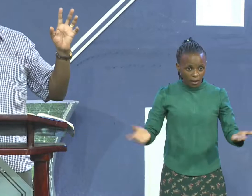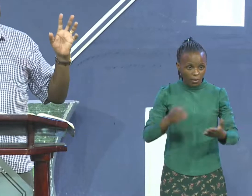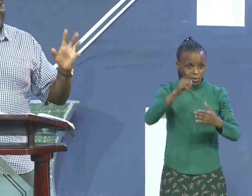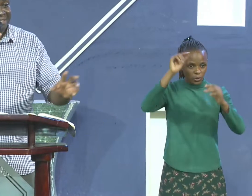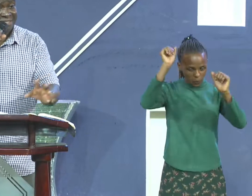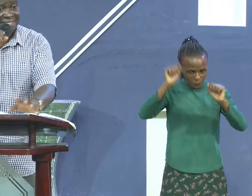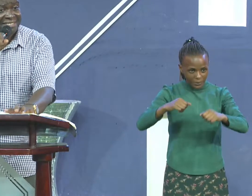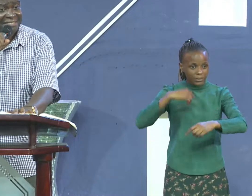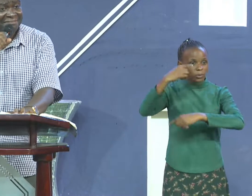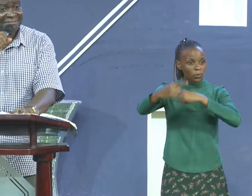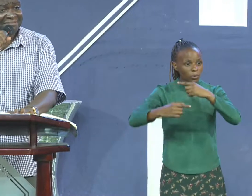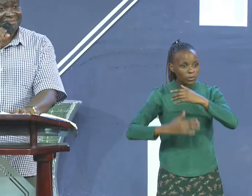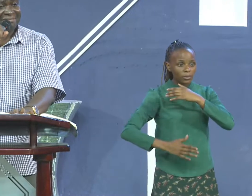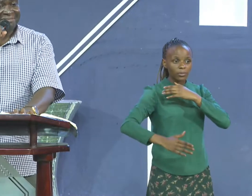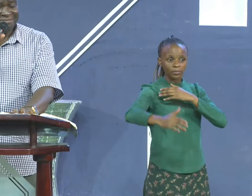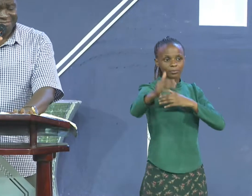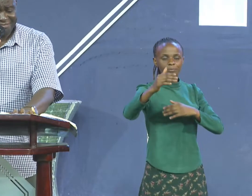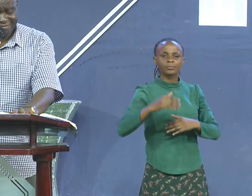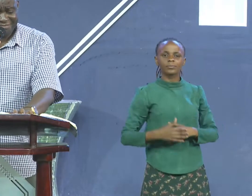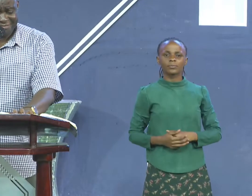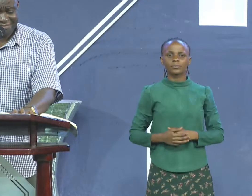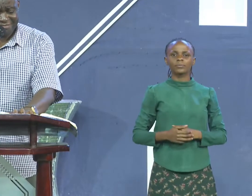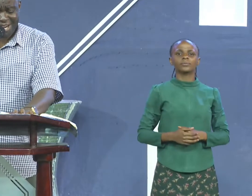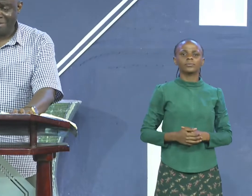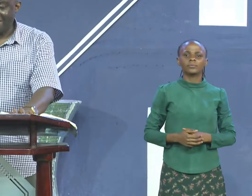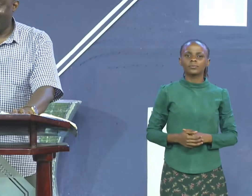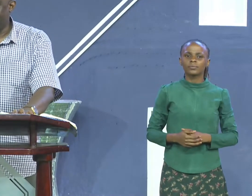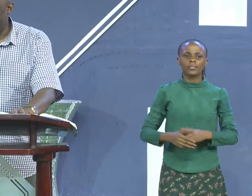supposed to advance.